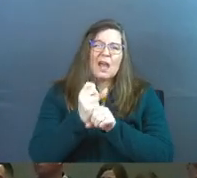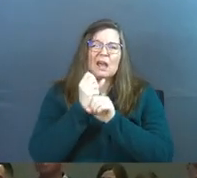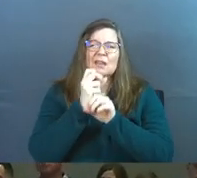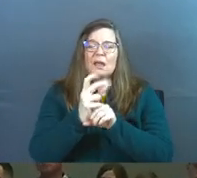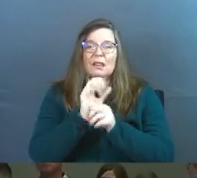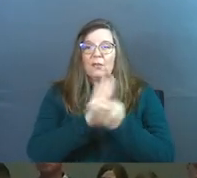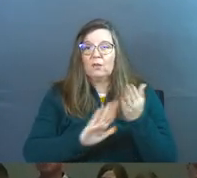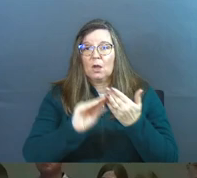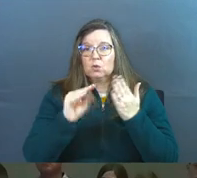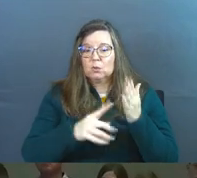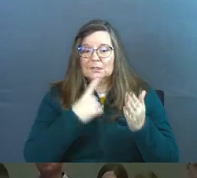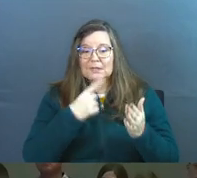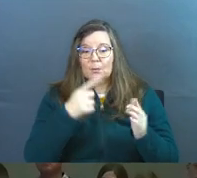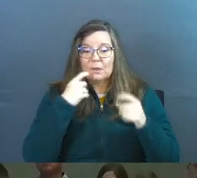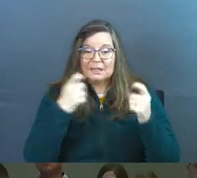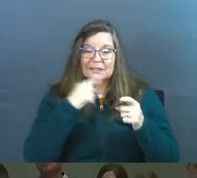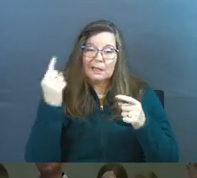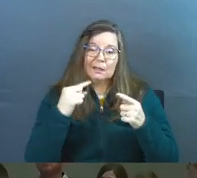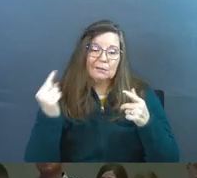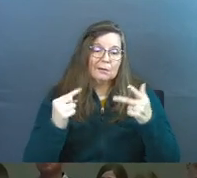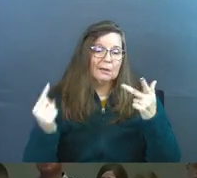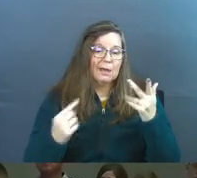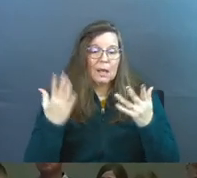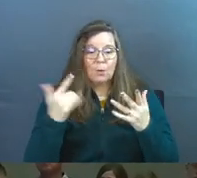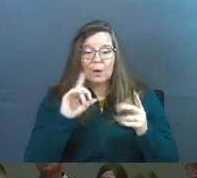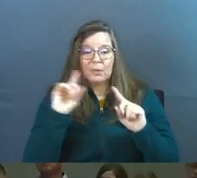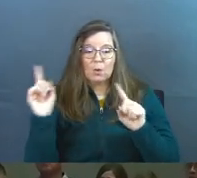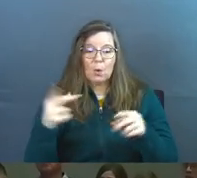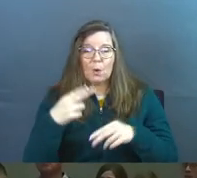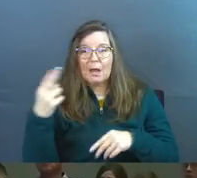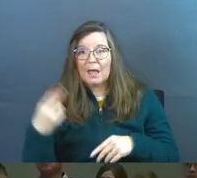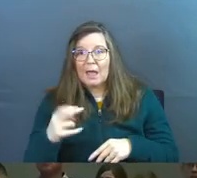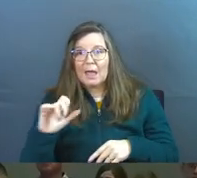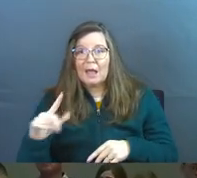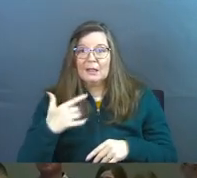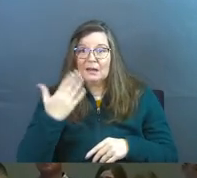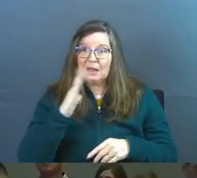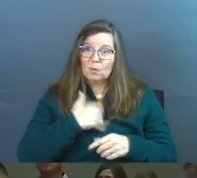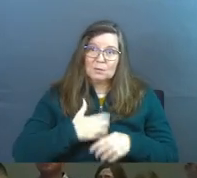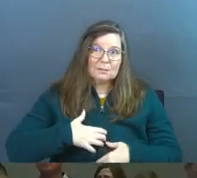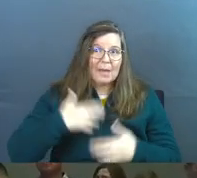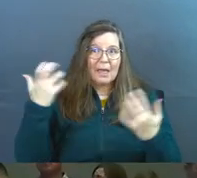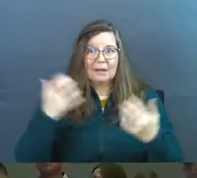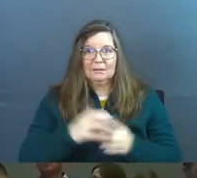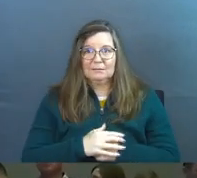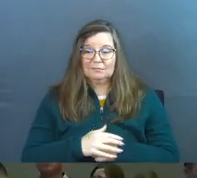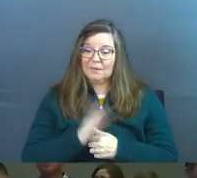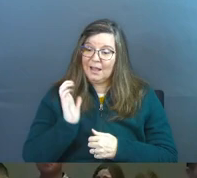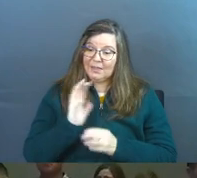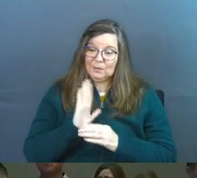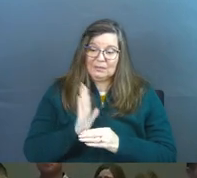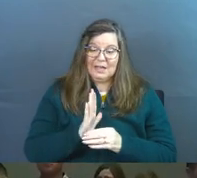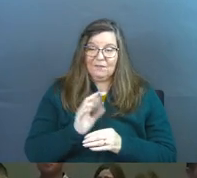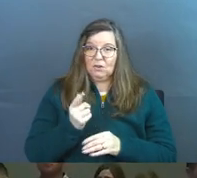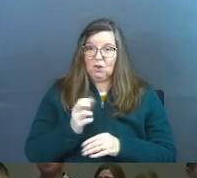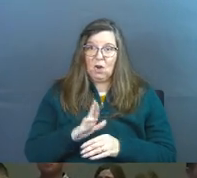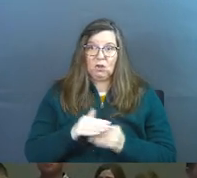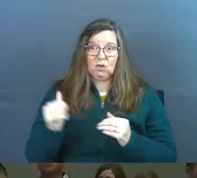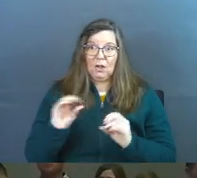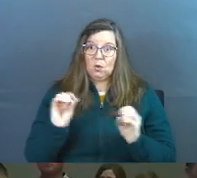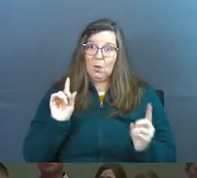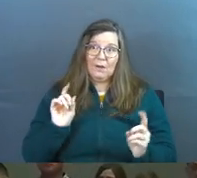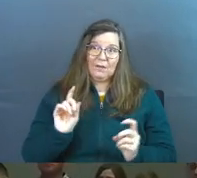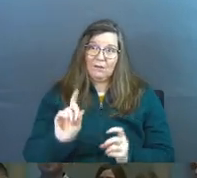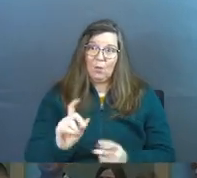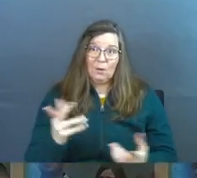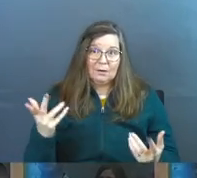at college students and tell them what their sins were and why they were going to hell and God was mad. Oddly, there was never an altar call and no one ever